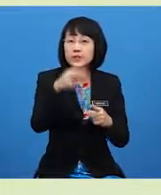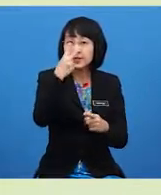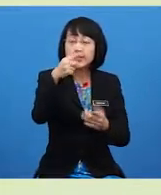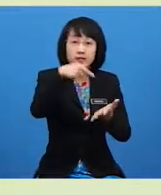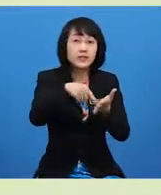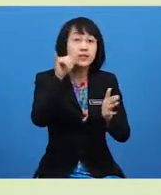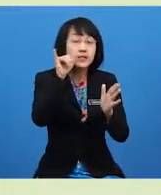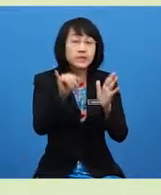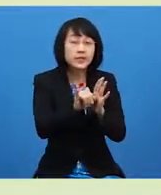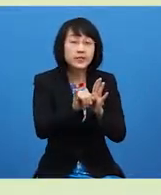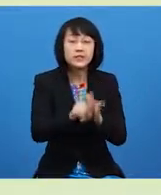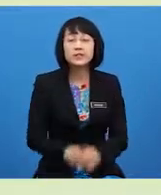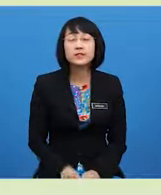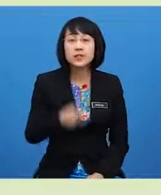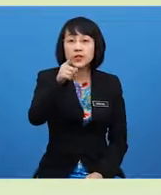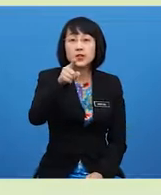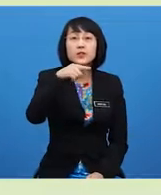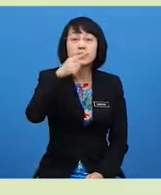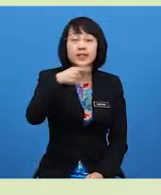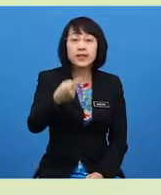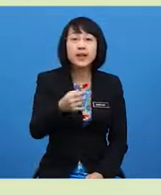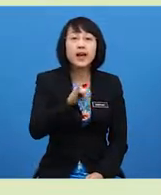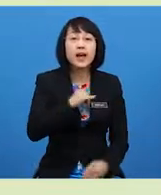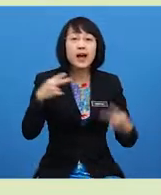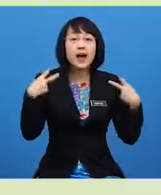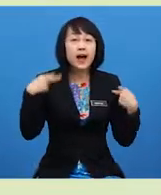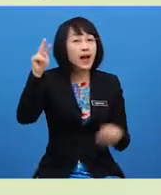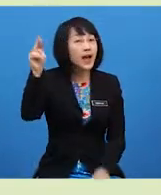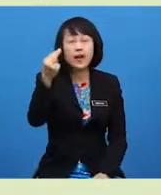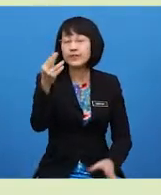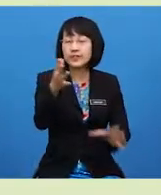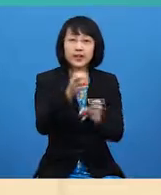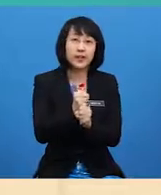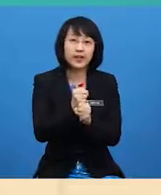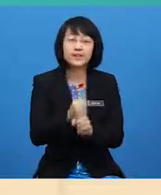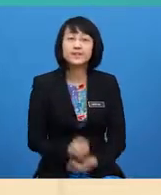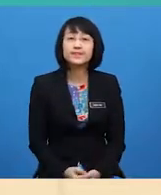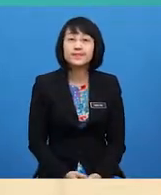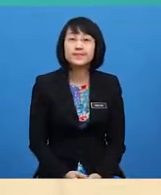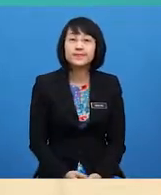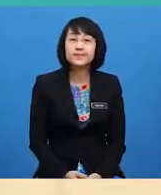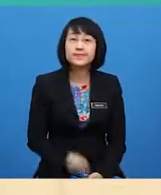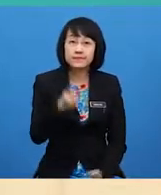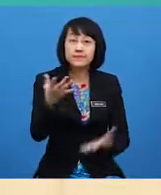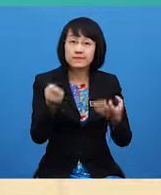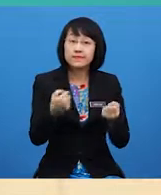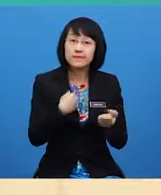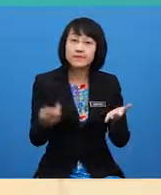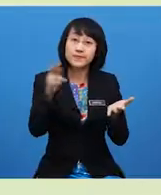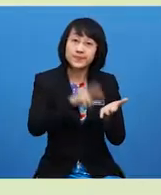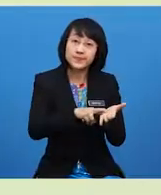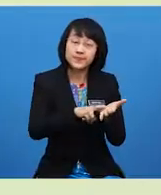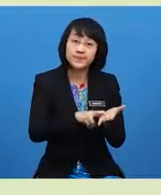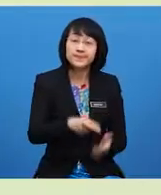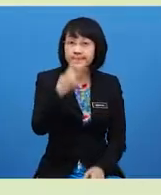this image, you say, I haven't got. Do you want me to repeat that? When you